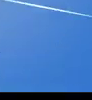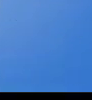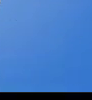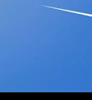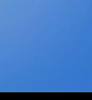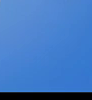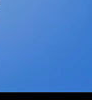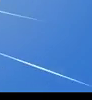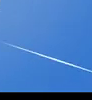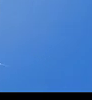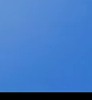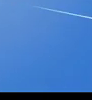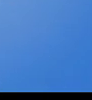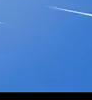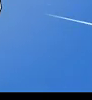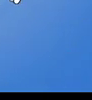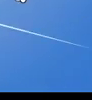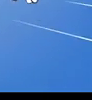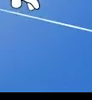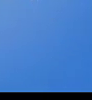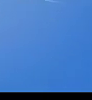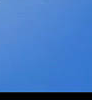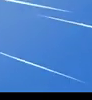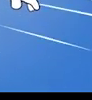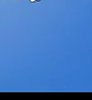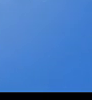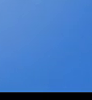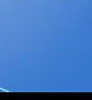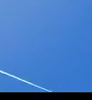Welcome and study with Tanzania Institute of Education.